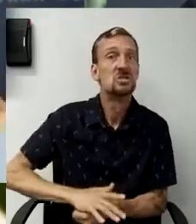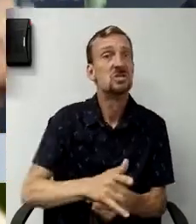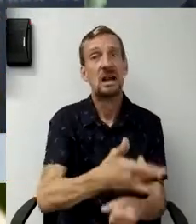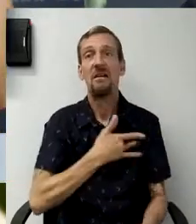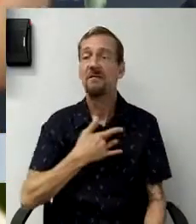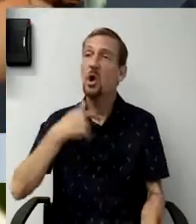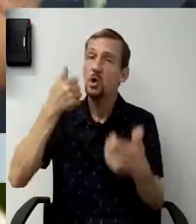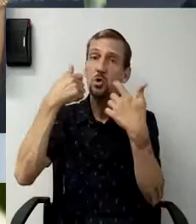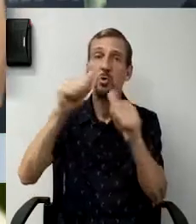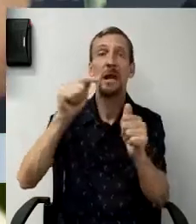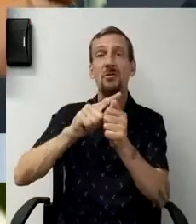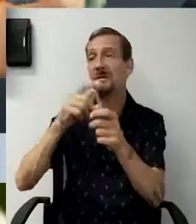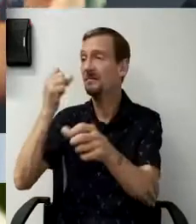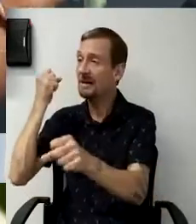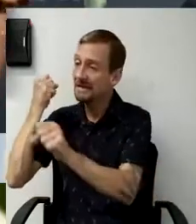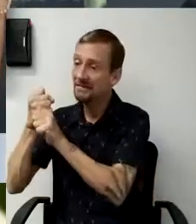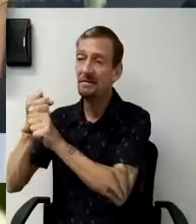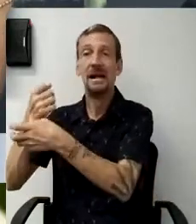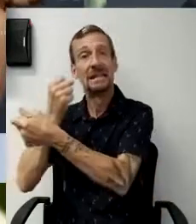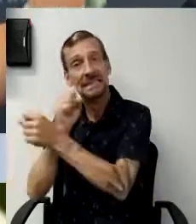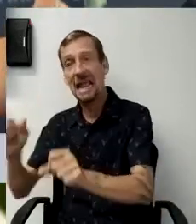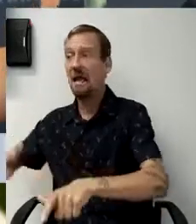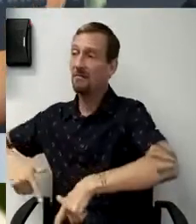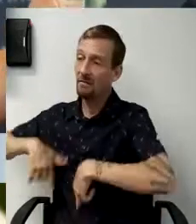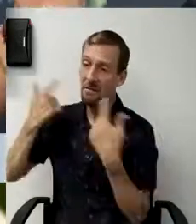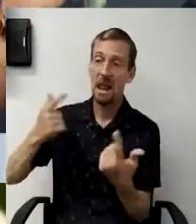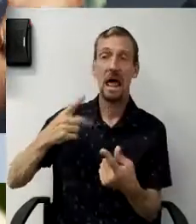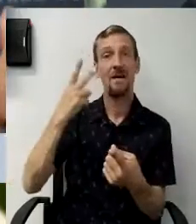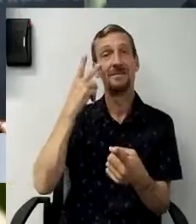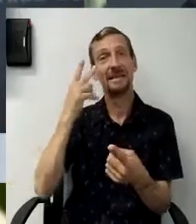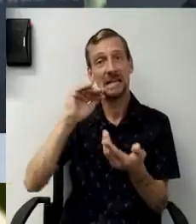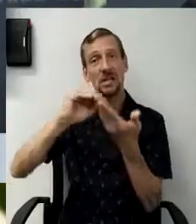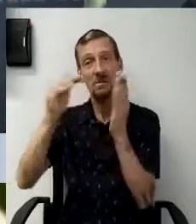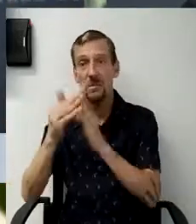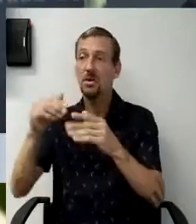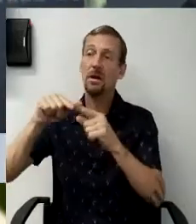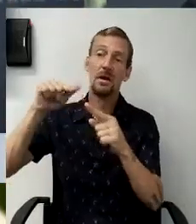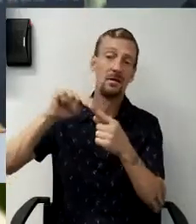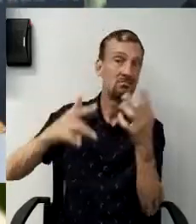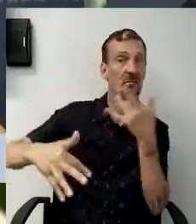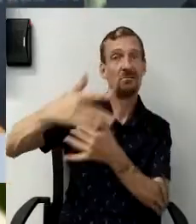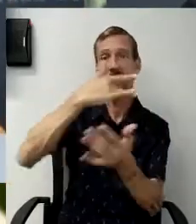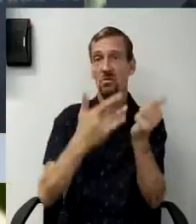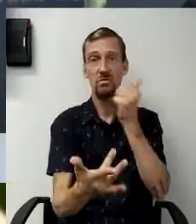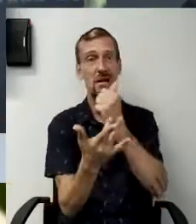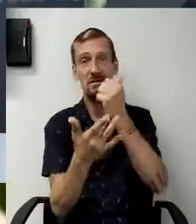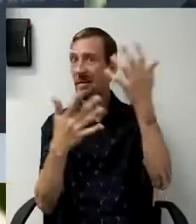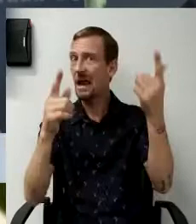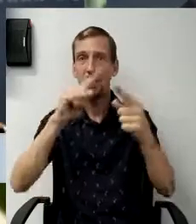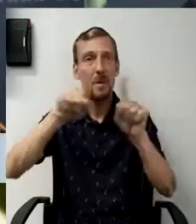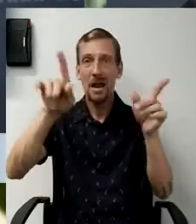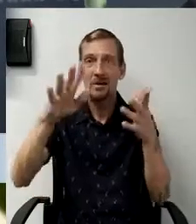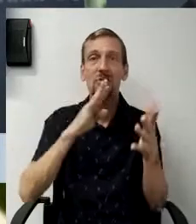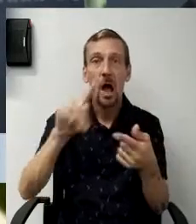lives, and, you know, they're getting hit by the community, social media, just about politics. Right. And it's like, this is about